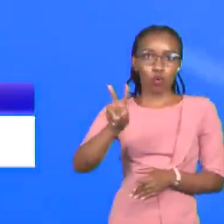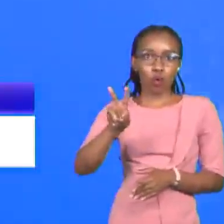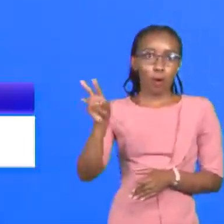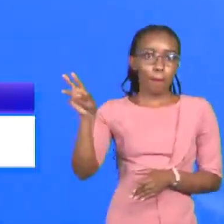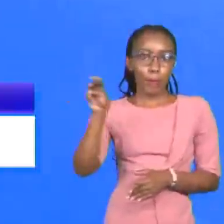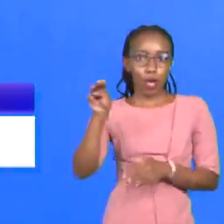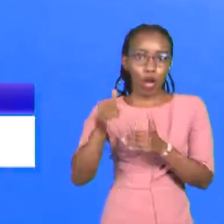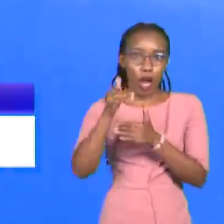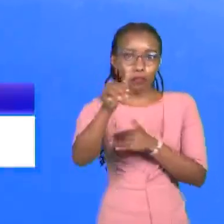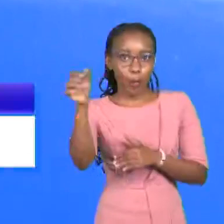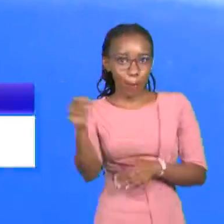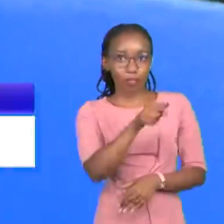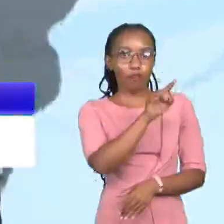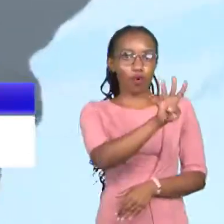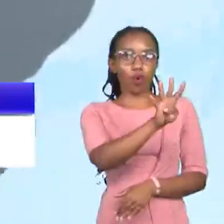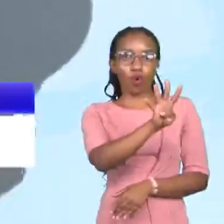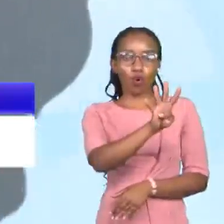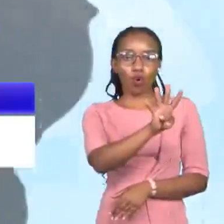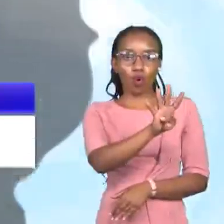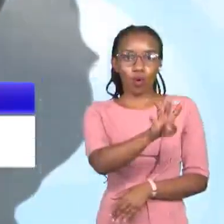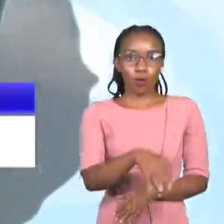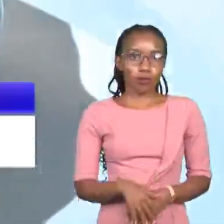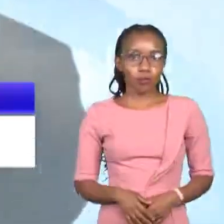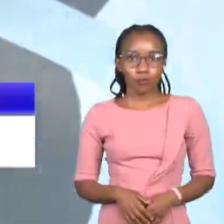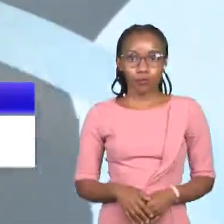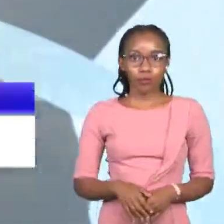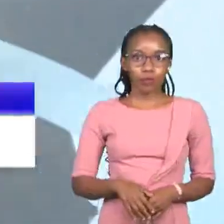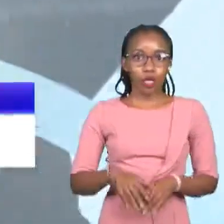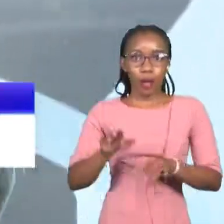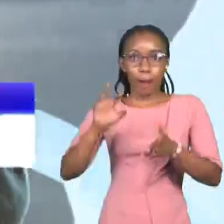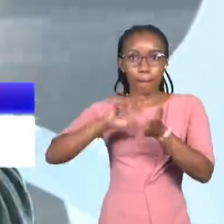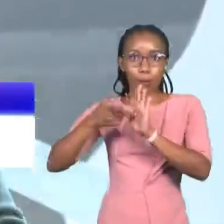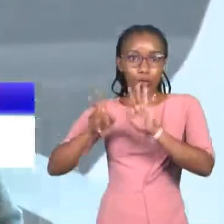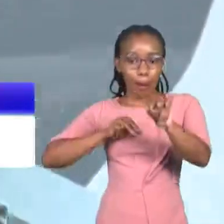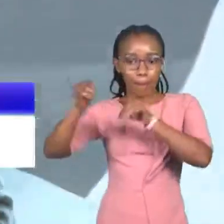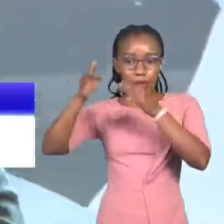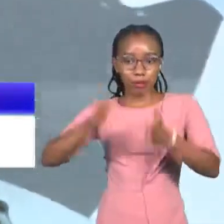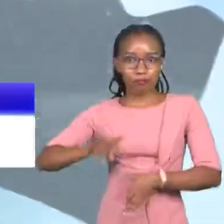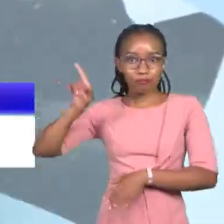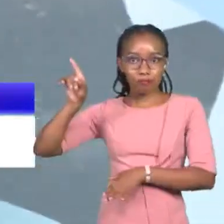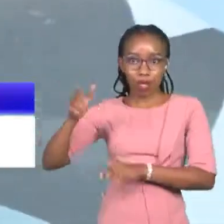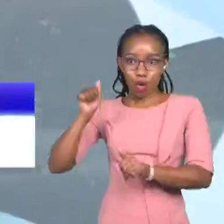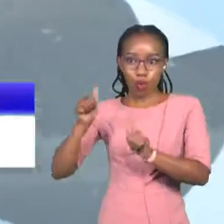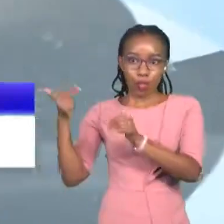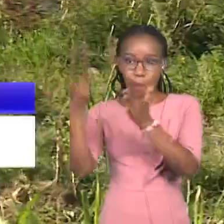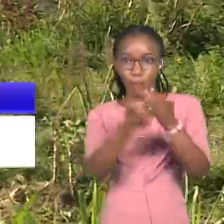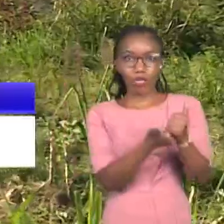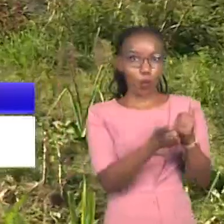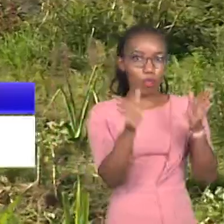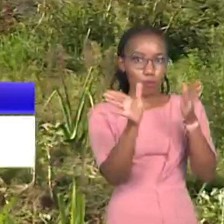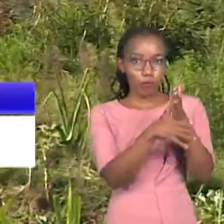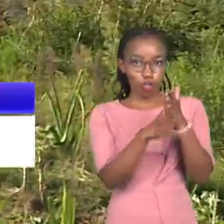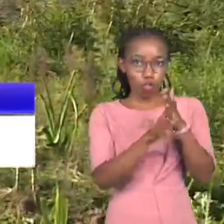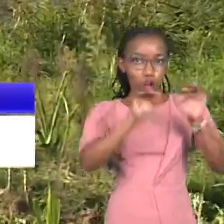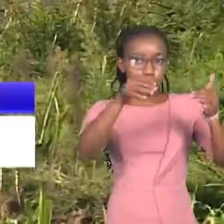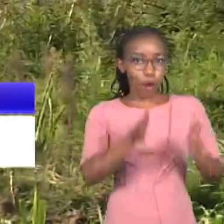after 4 months. John Eric is the project manager at Lattice Enterprise that has been partnering with fish farmers in the